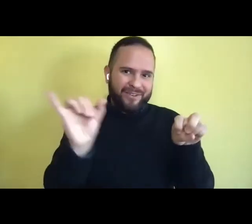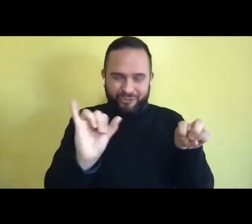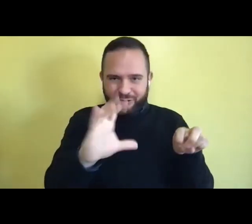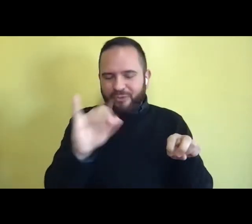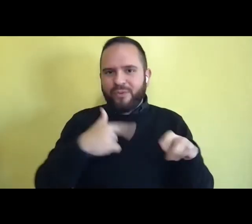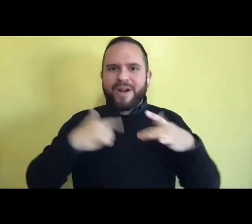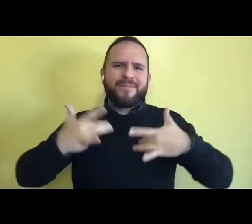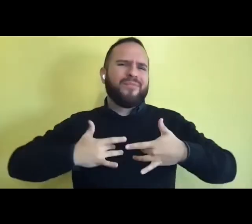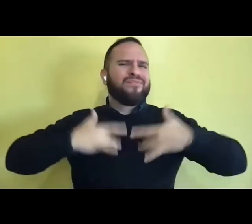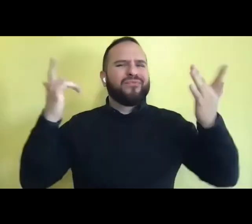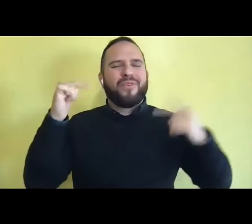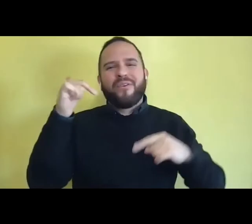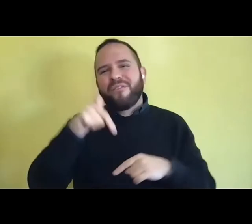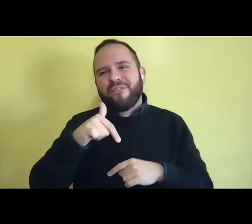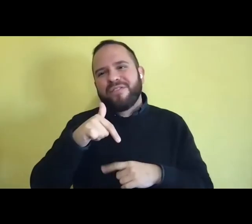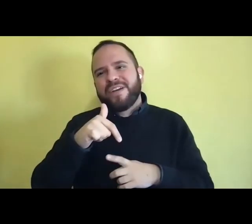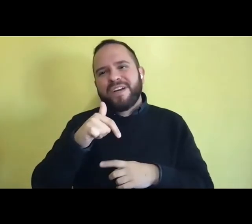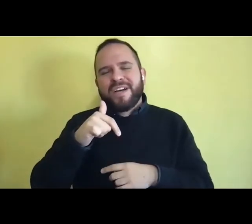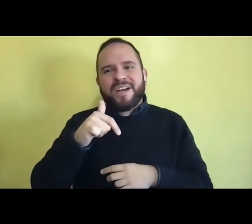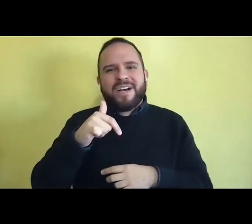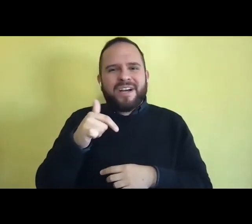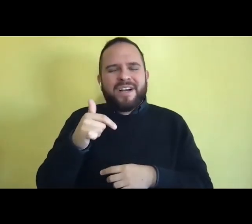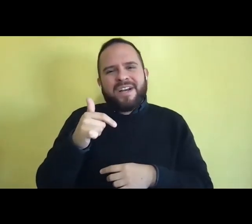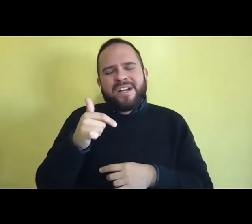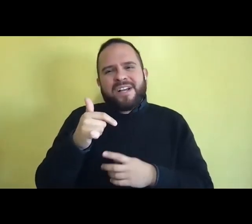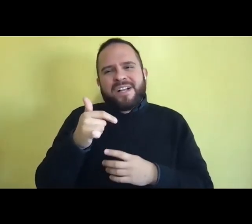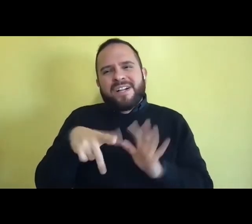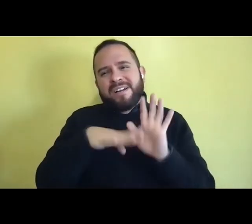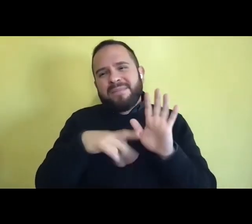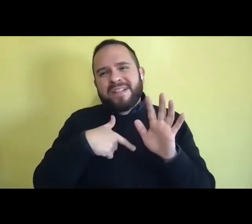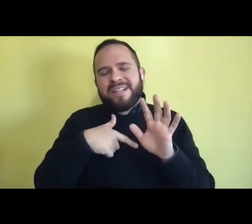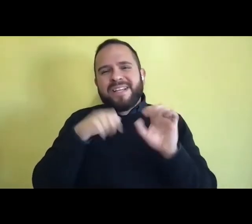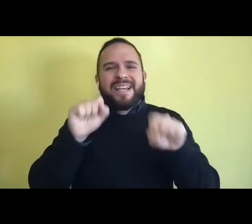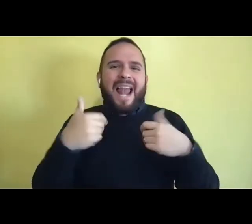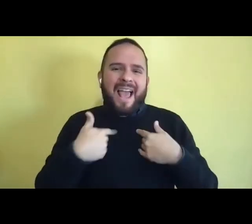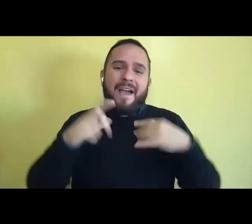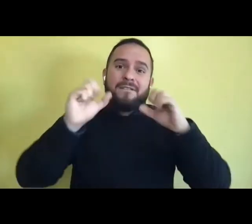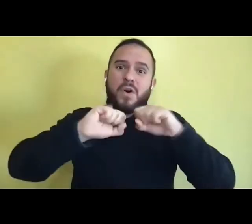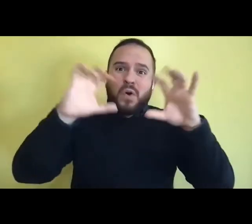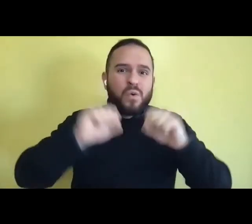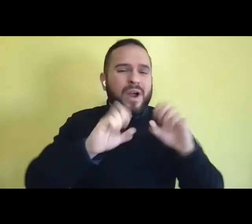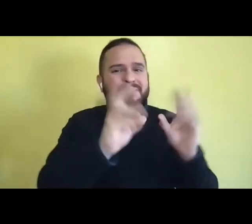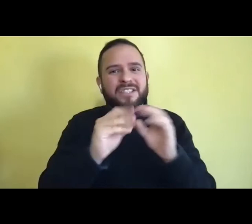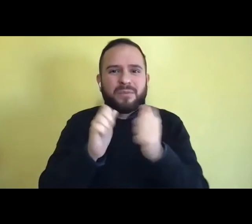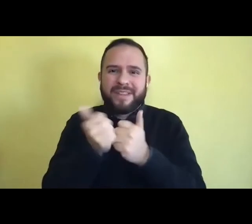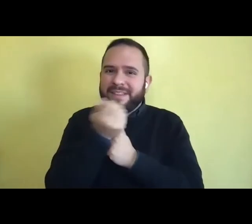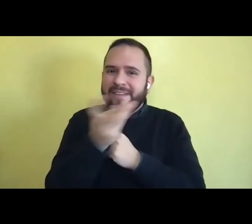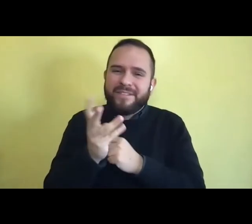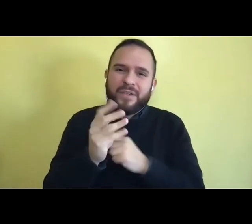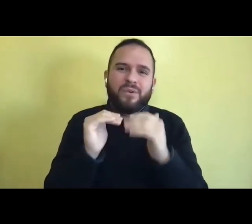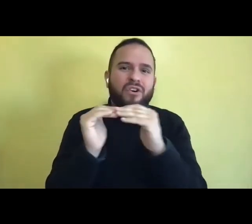that we'll be able to basically have a great session with some of the colleagues that I work with and